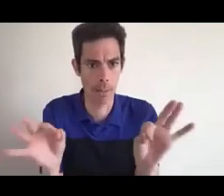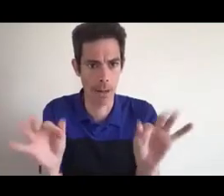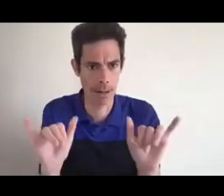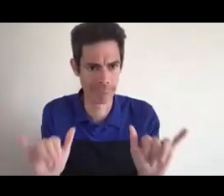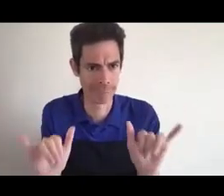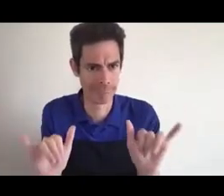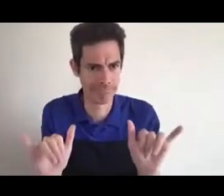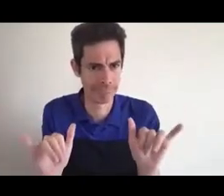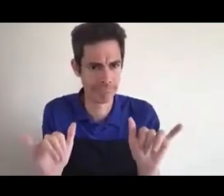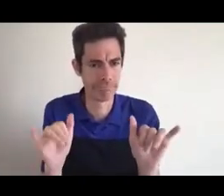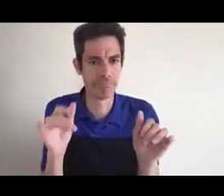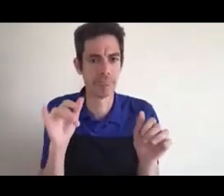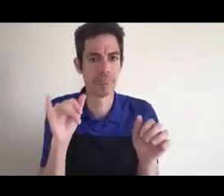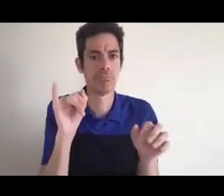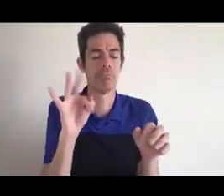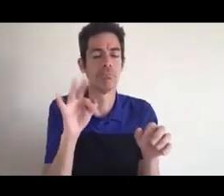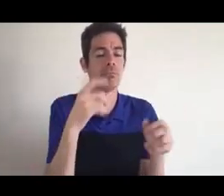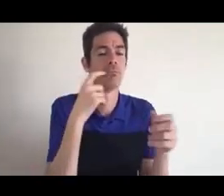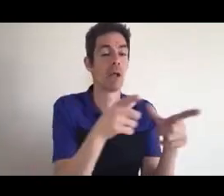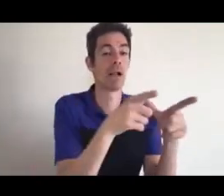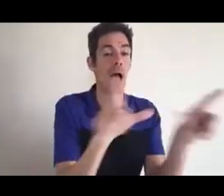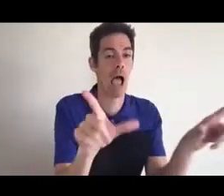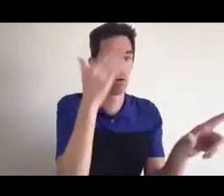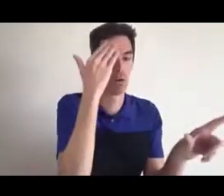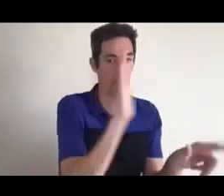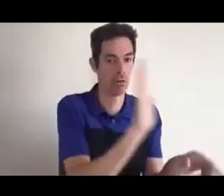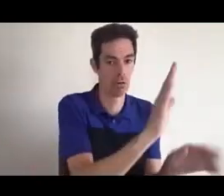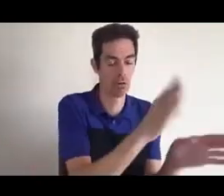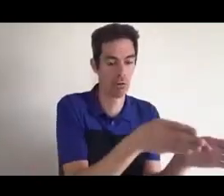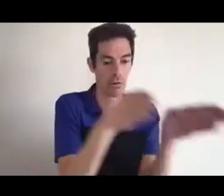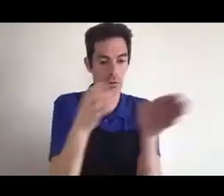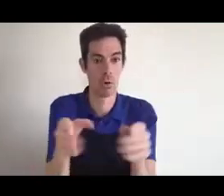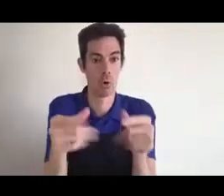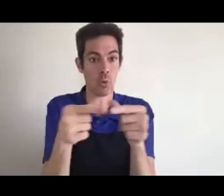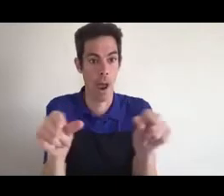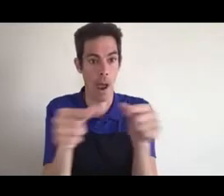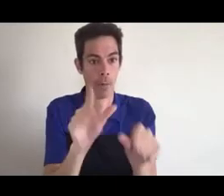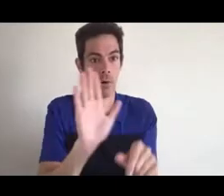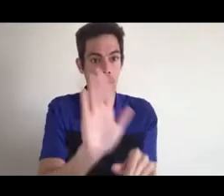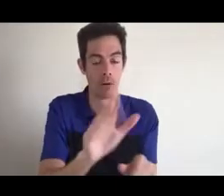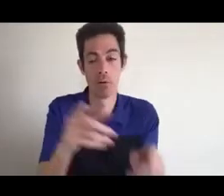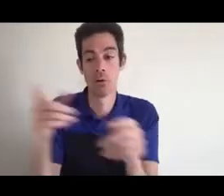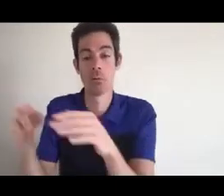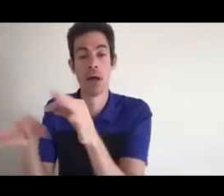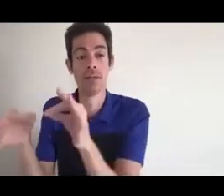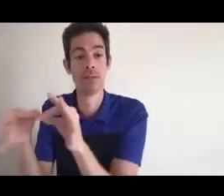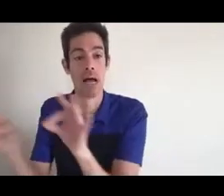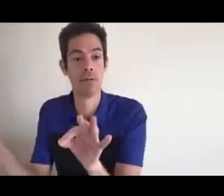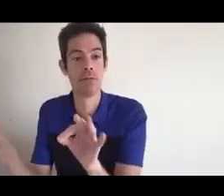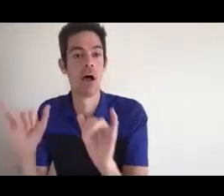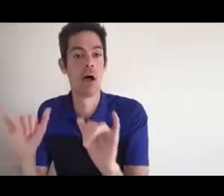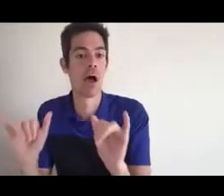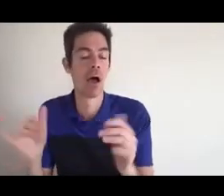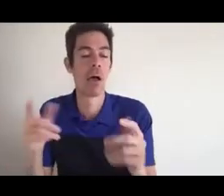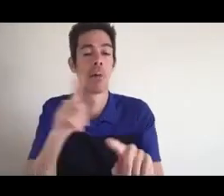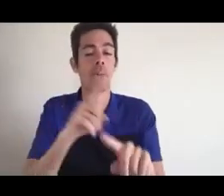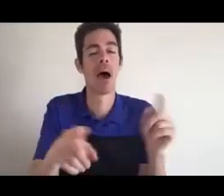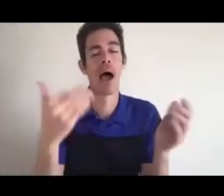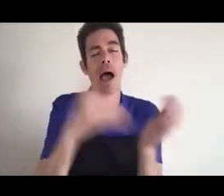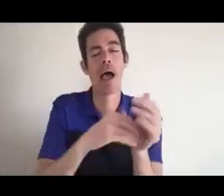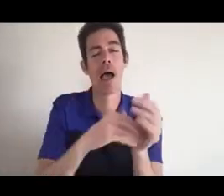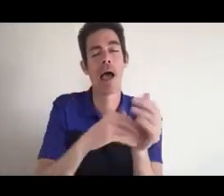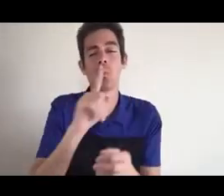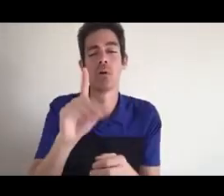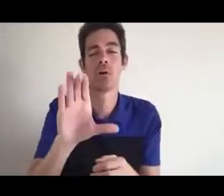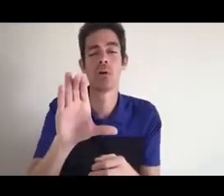using the same sign for each of those, how do you know how you're differentiating? So one is language, one is grammar, and based